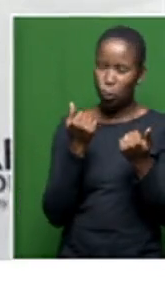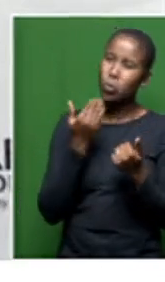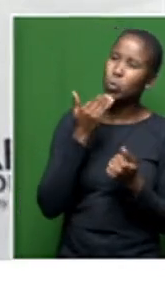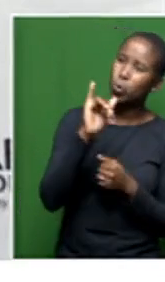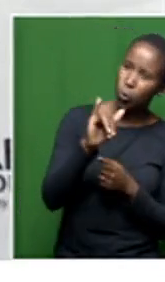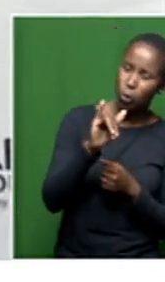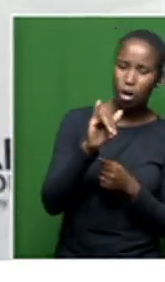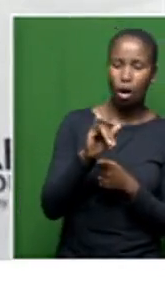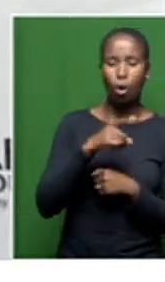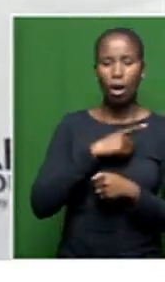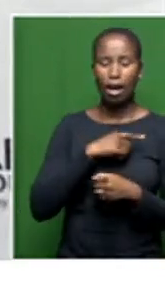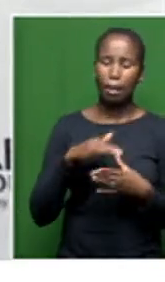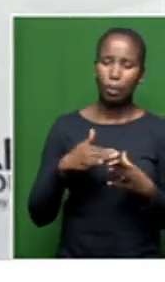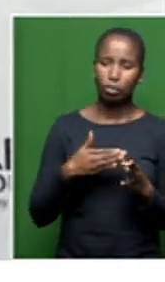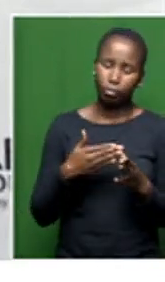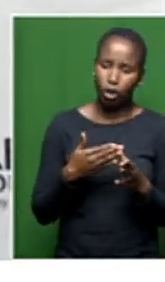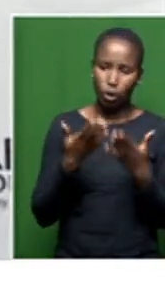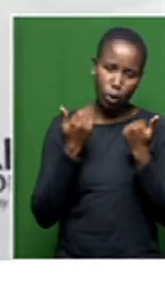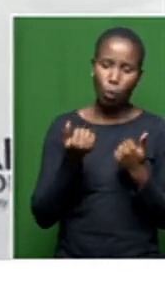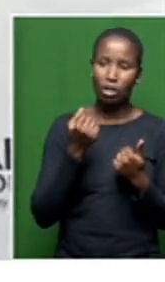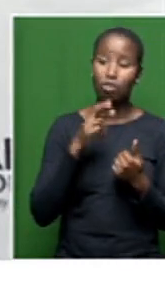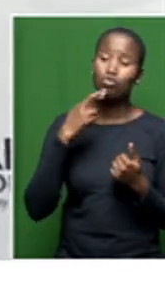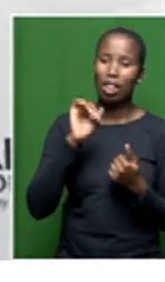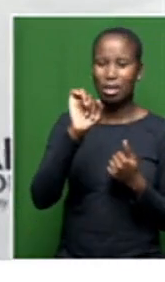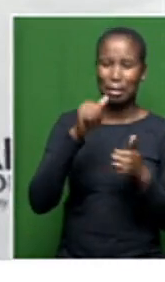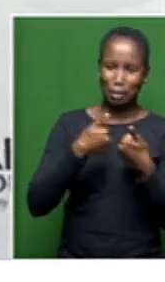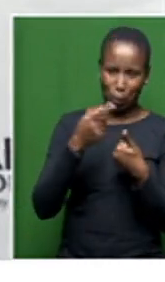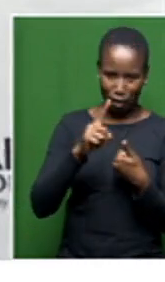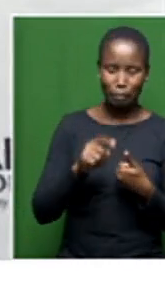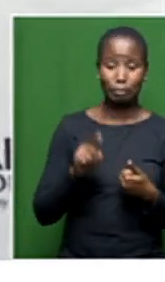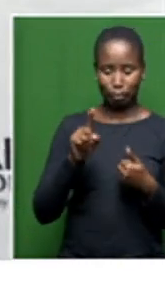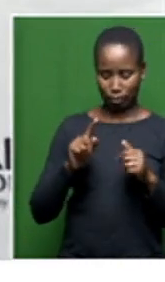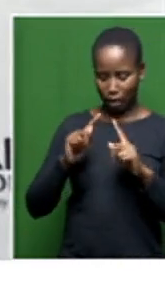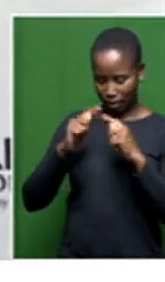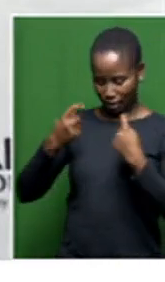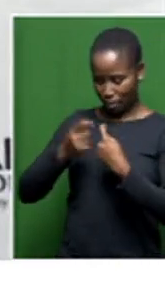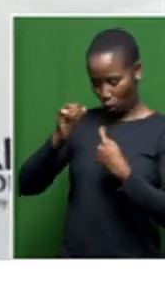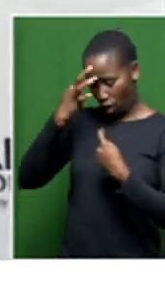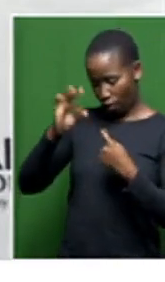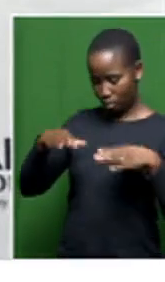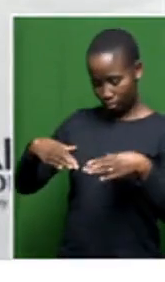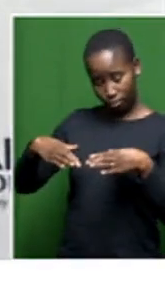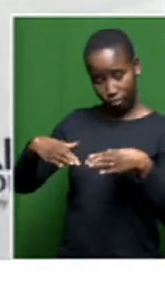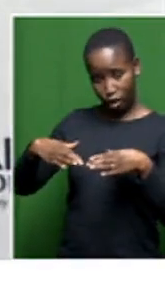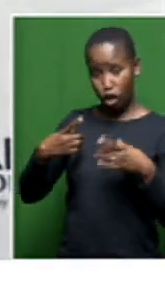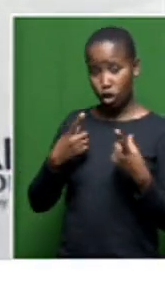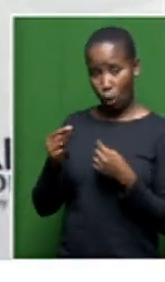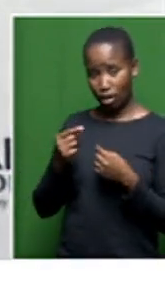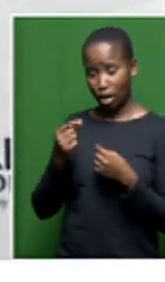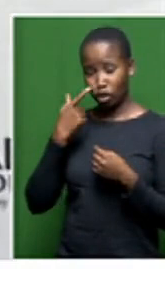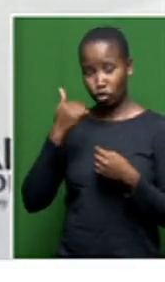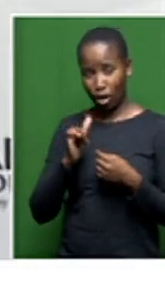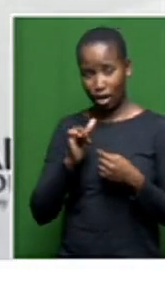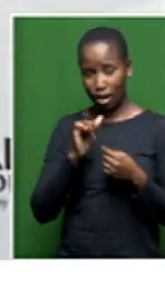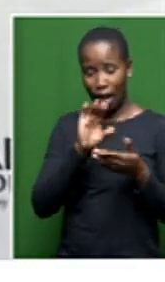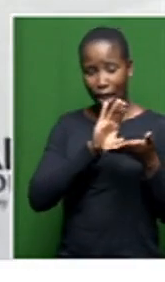real issues. So the teams in government would work through to understand the quality of that